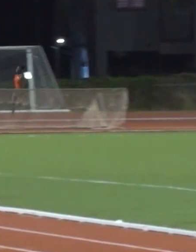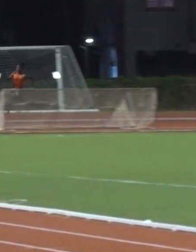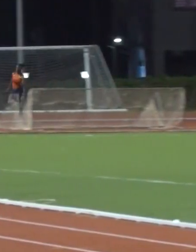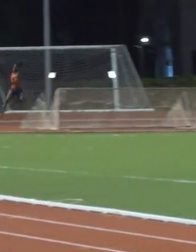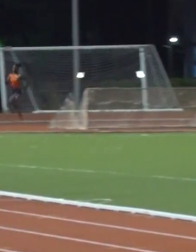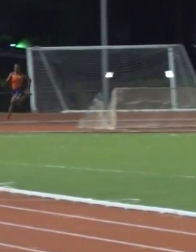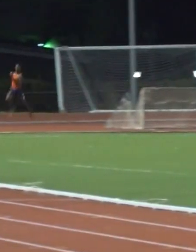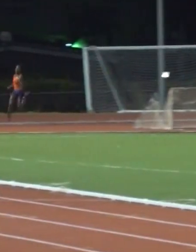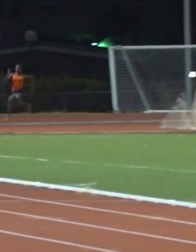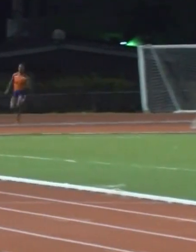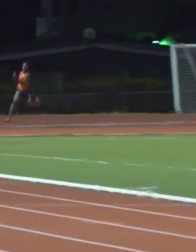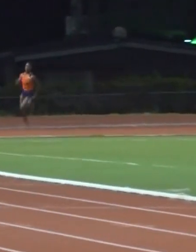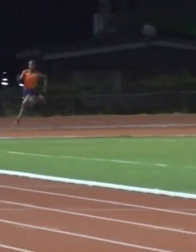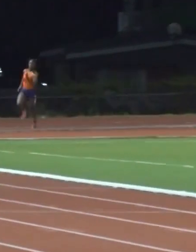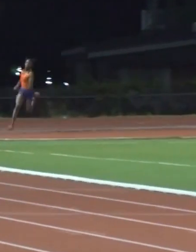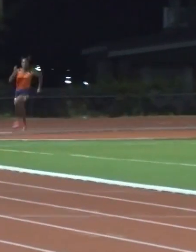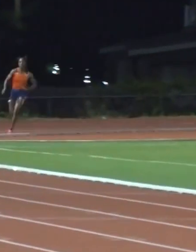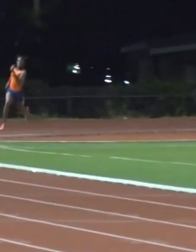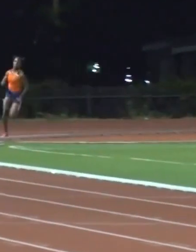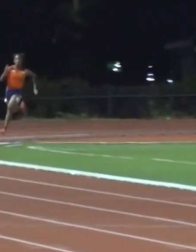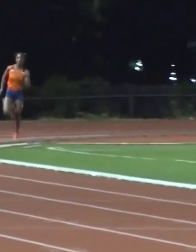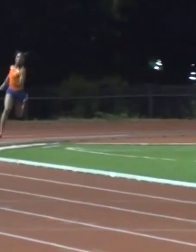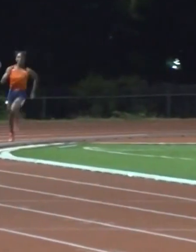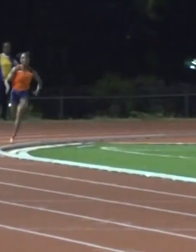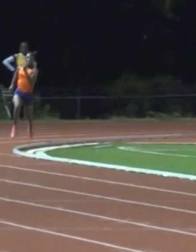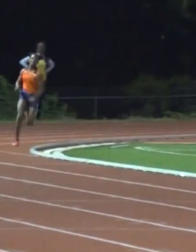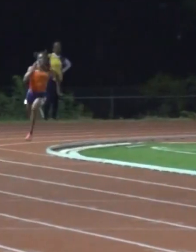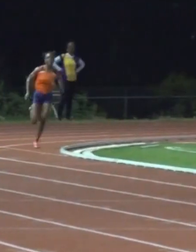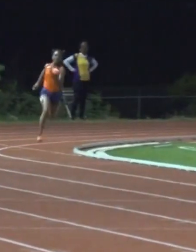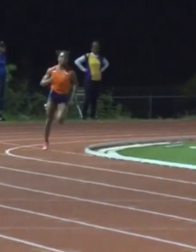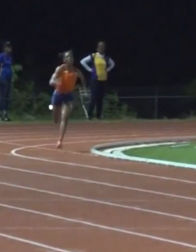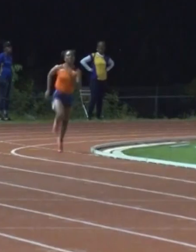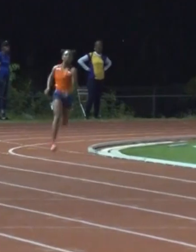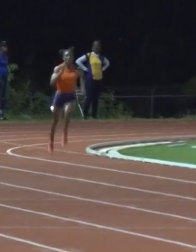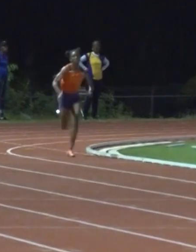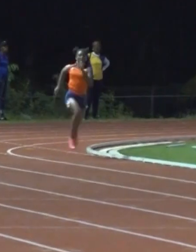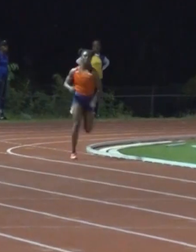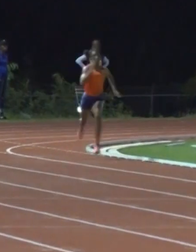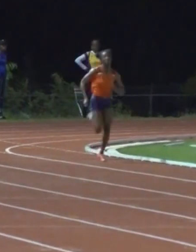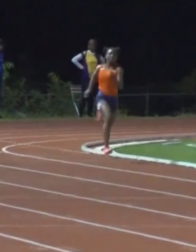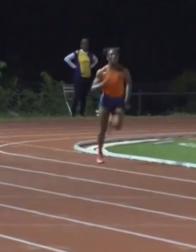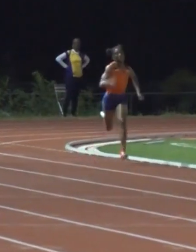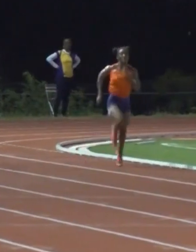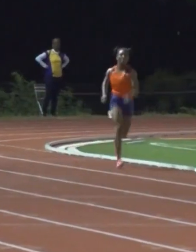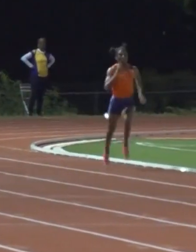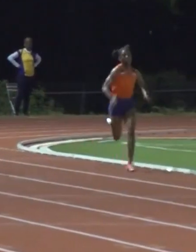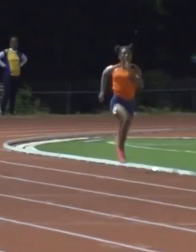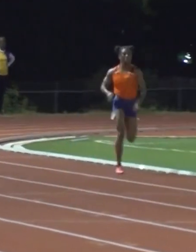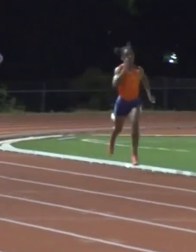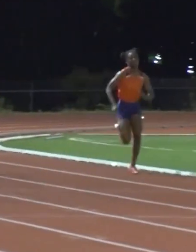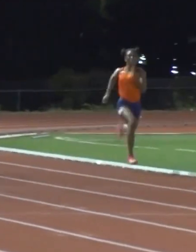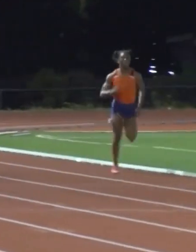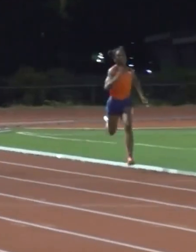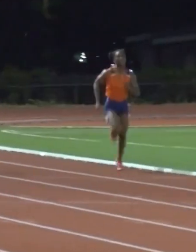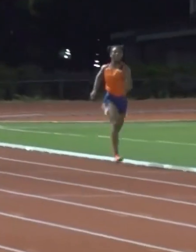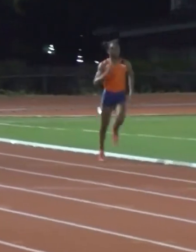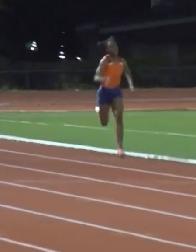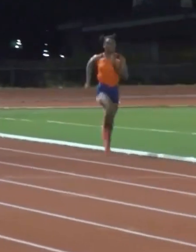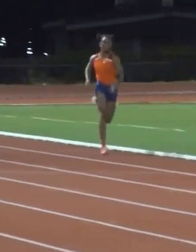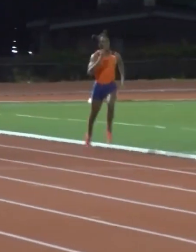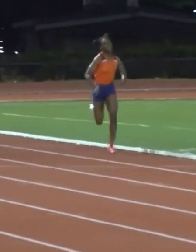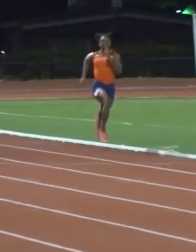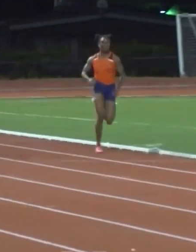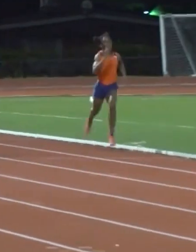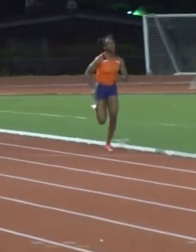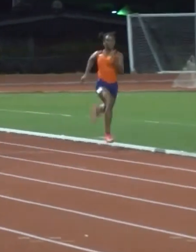that she was in charge. This is a class act of a run. More and more, she shows that she is one of the brightest stars among the